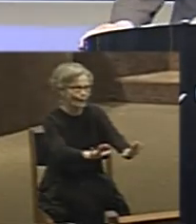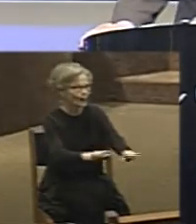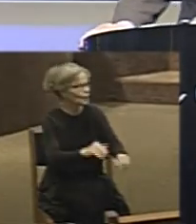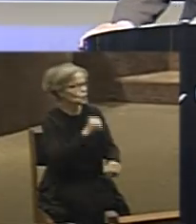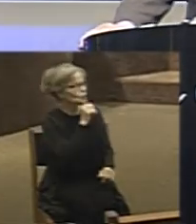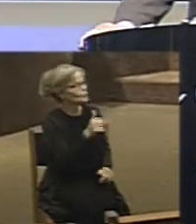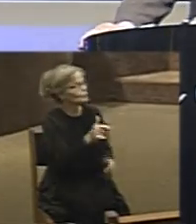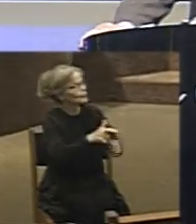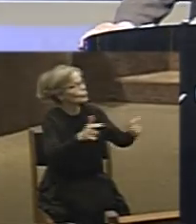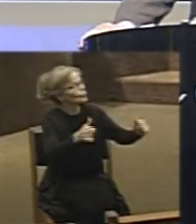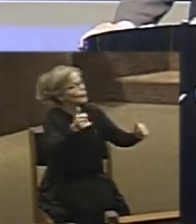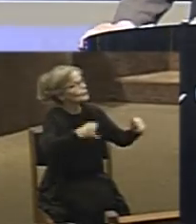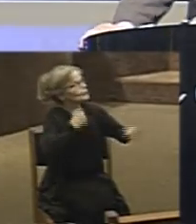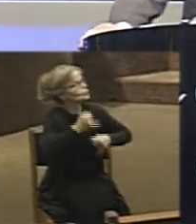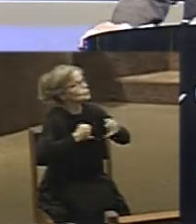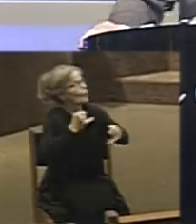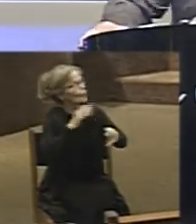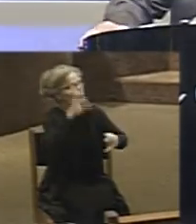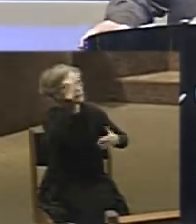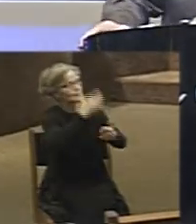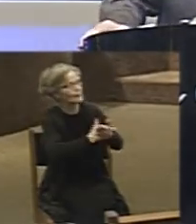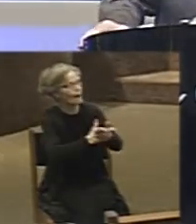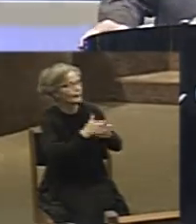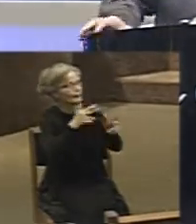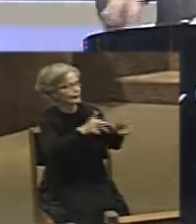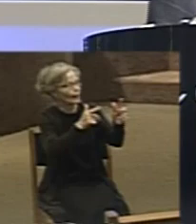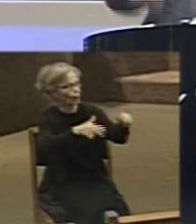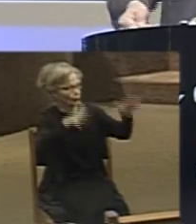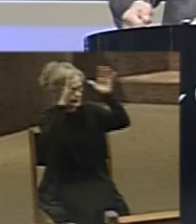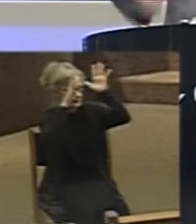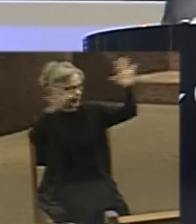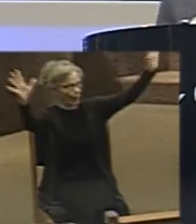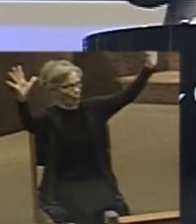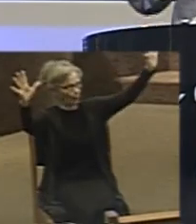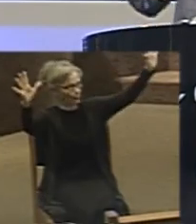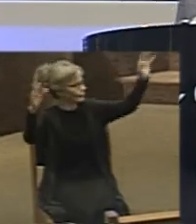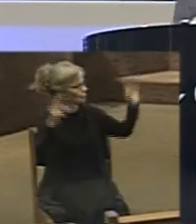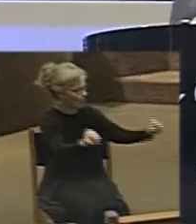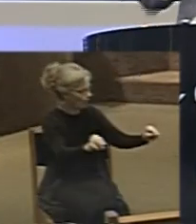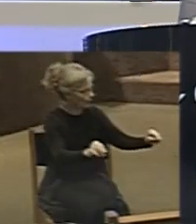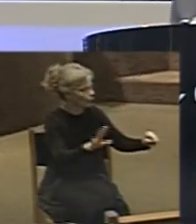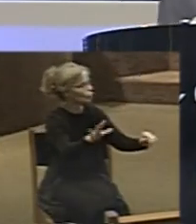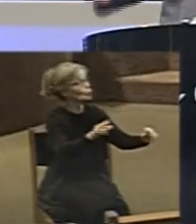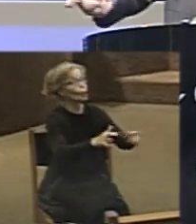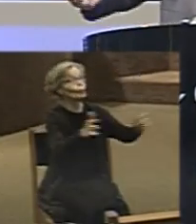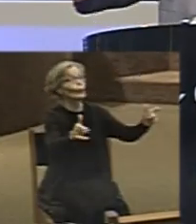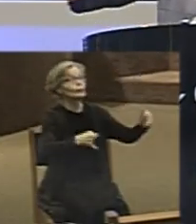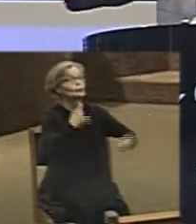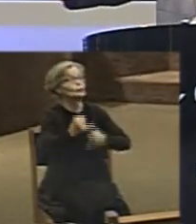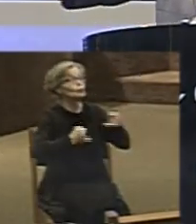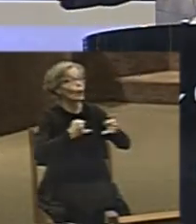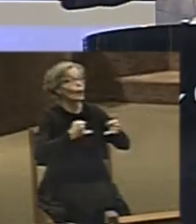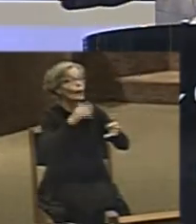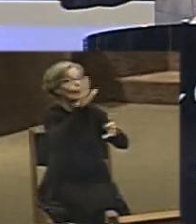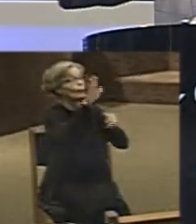an 8-point buck or whatever. Your greatest joy should be that your children walk in truth.